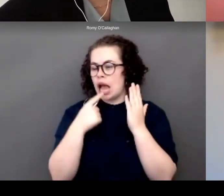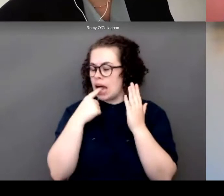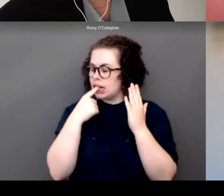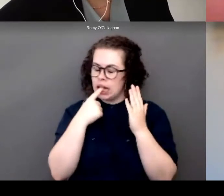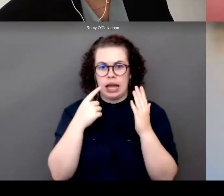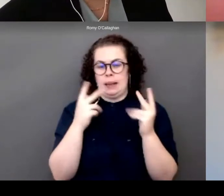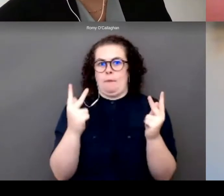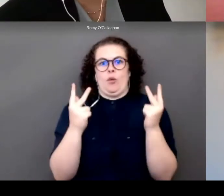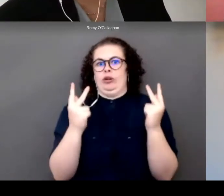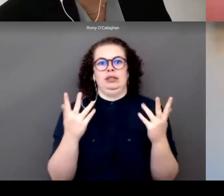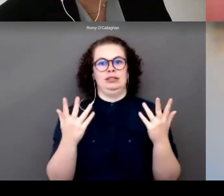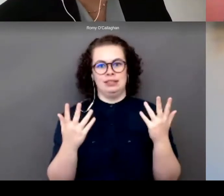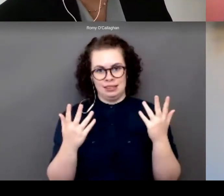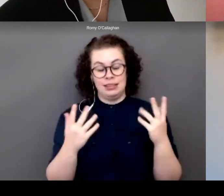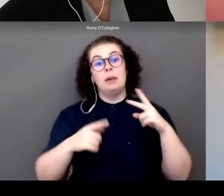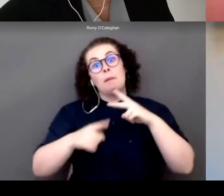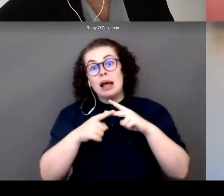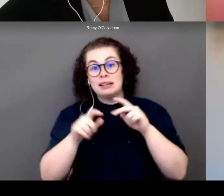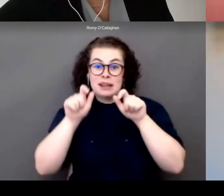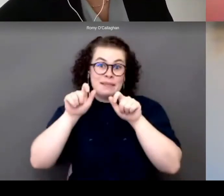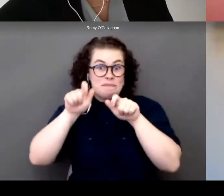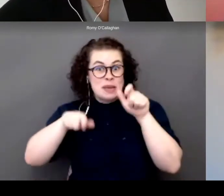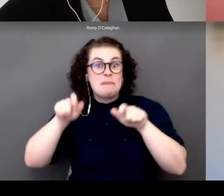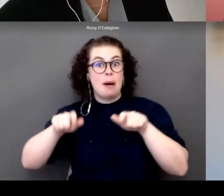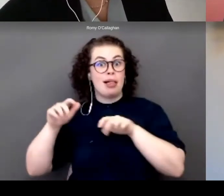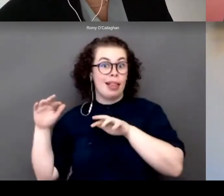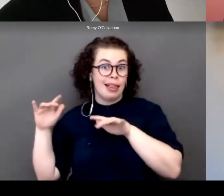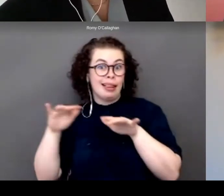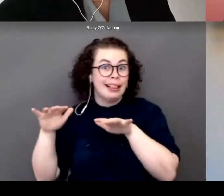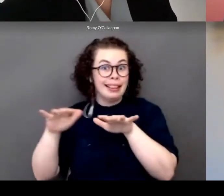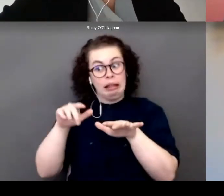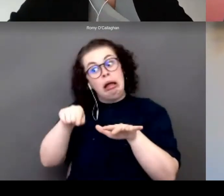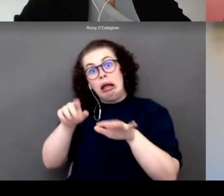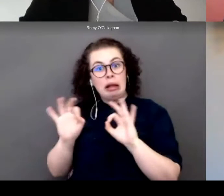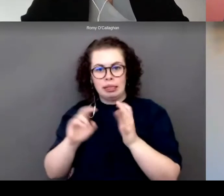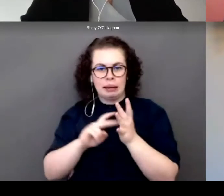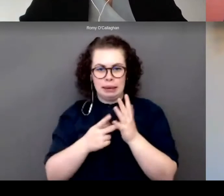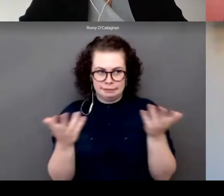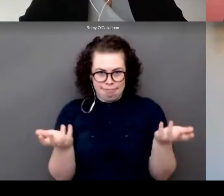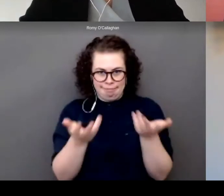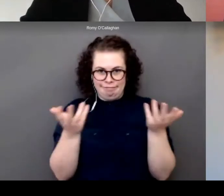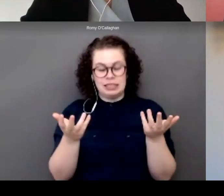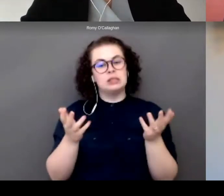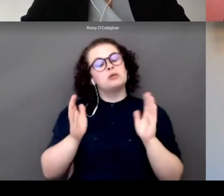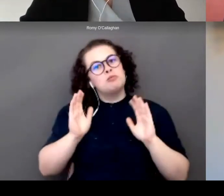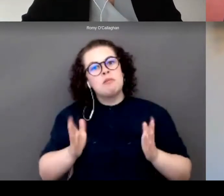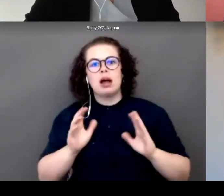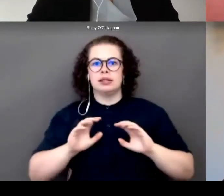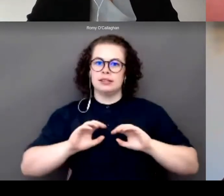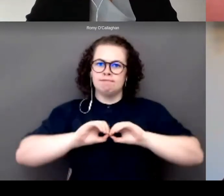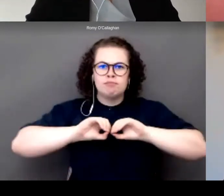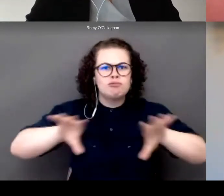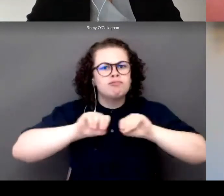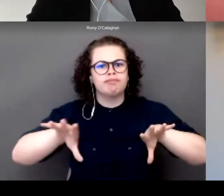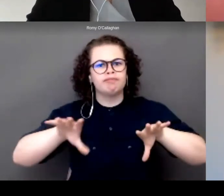to be successful, you need an audience, and for the audience, you need to pass a whole process of promotion and